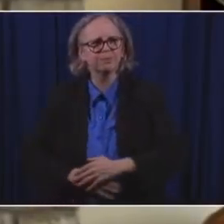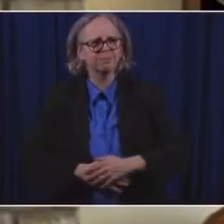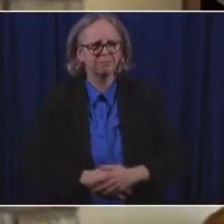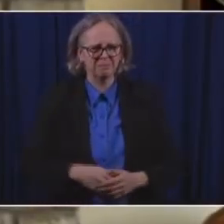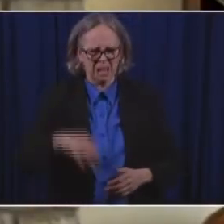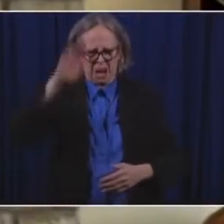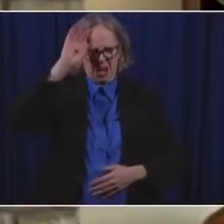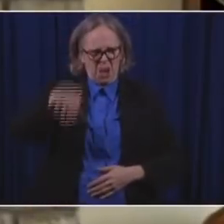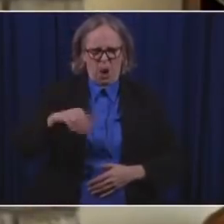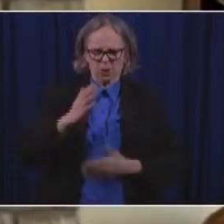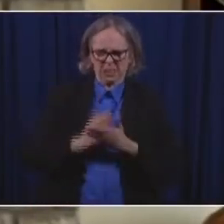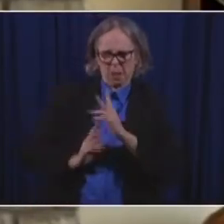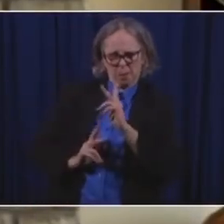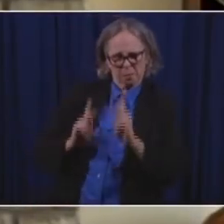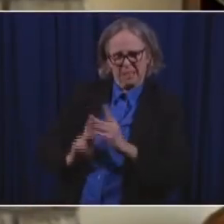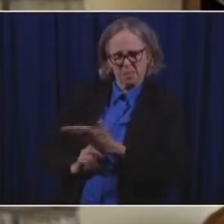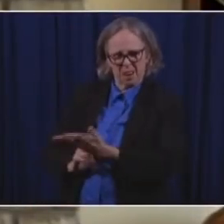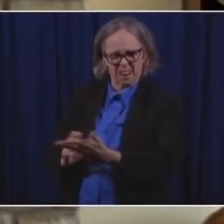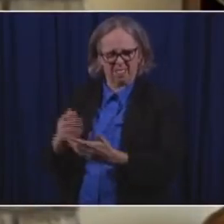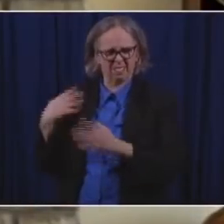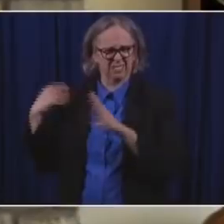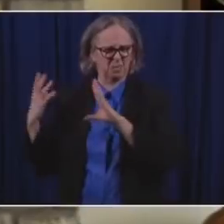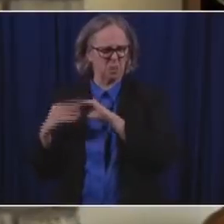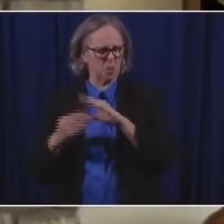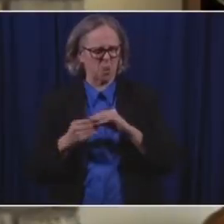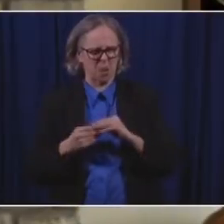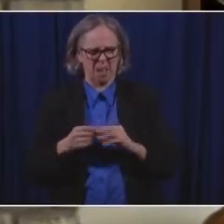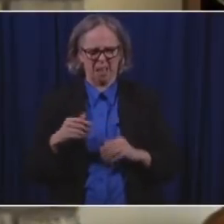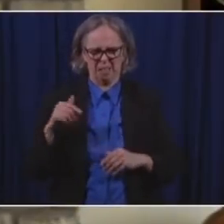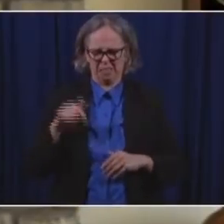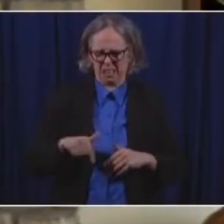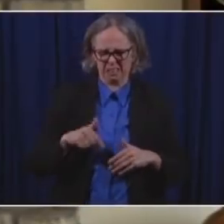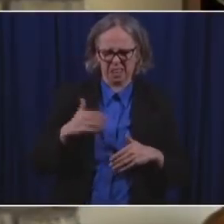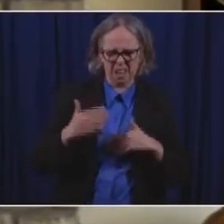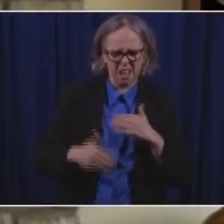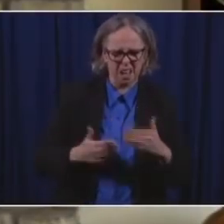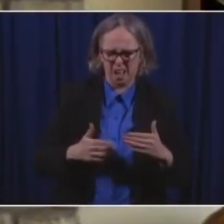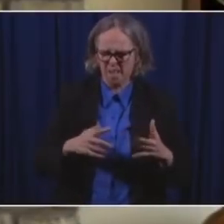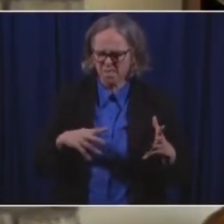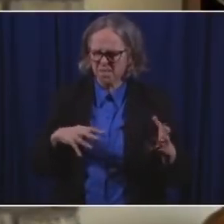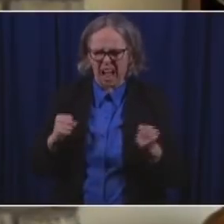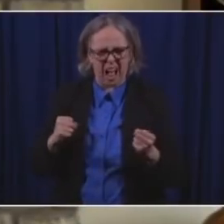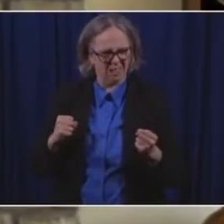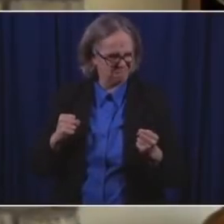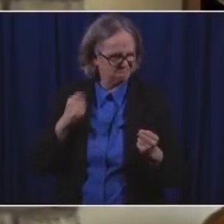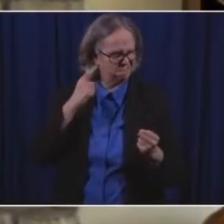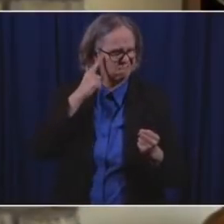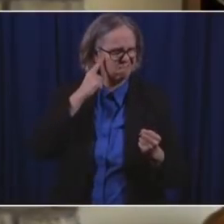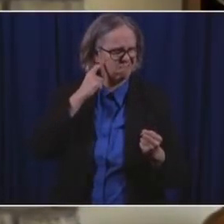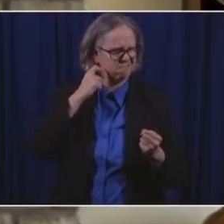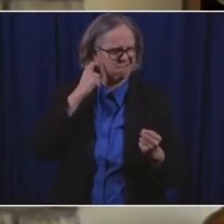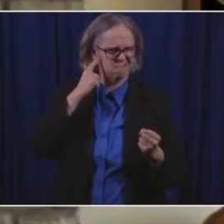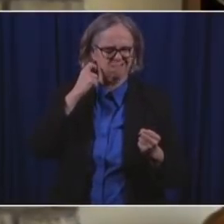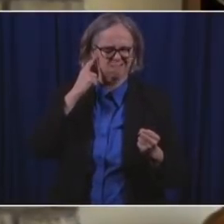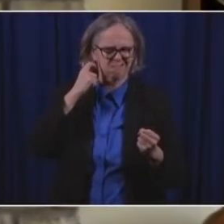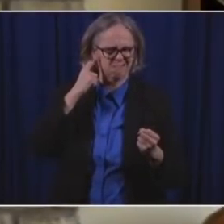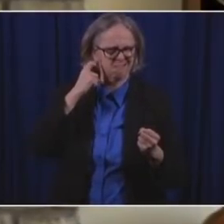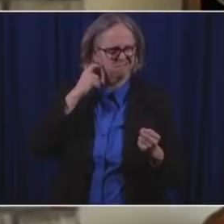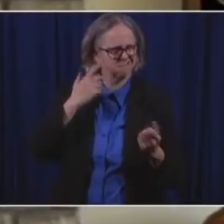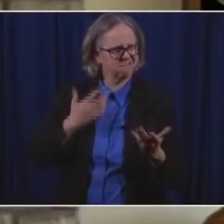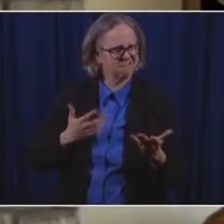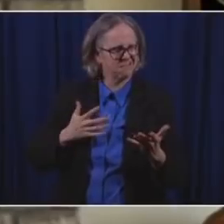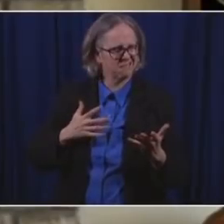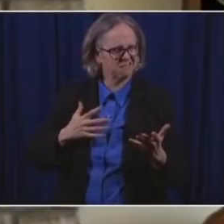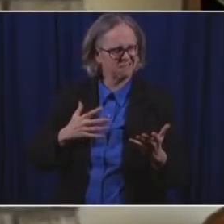said, gee, this process was quick. This happened faster. Should